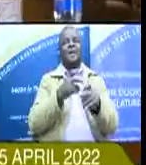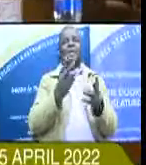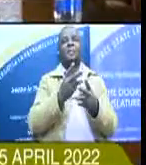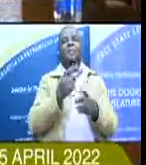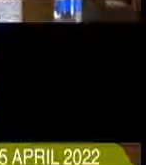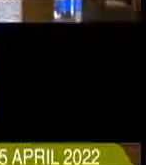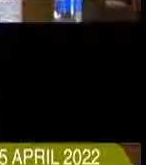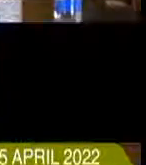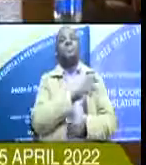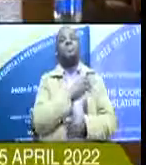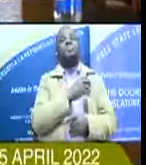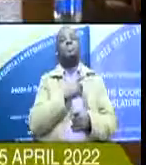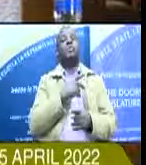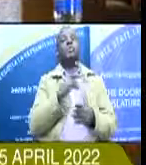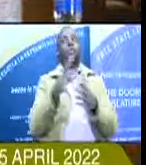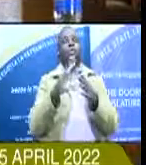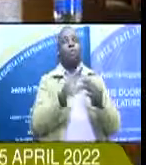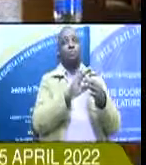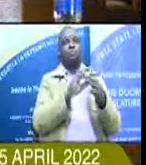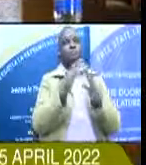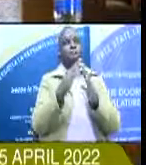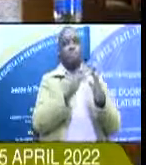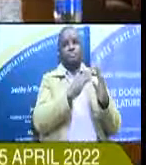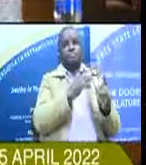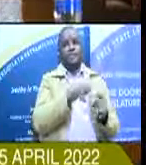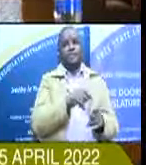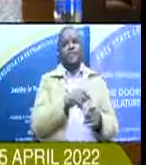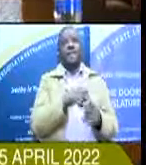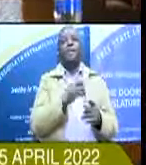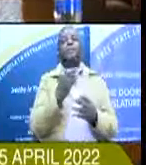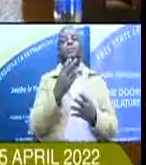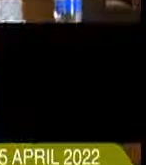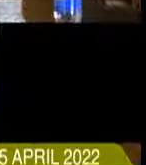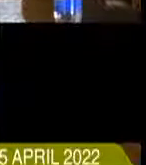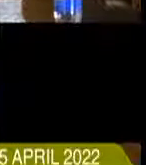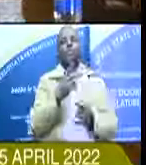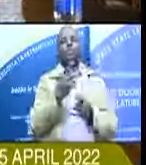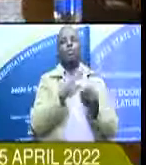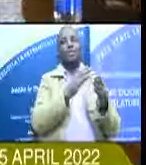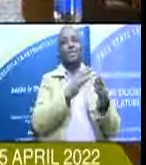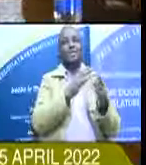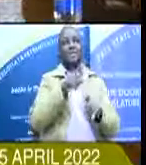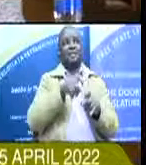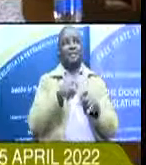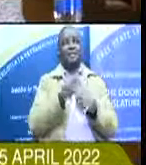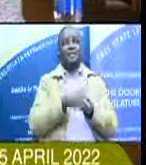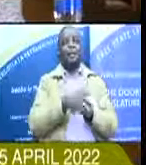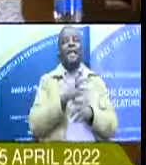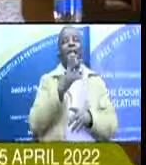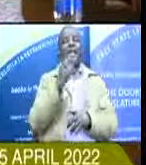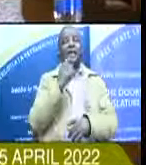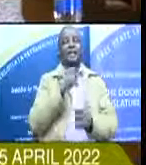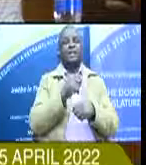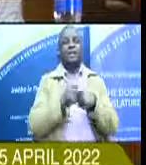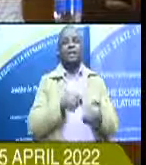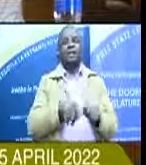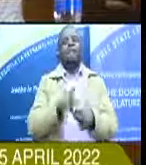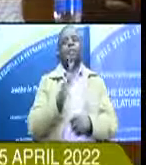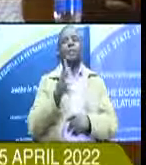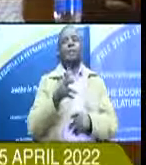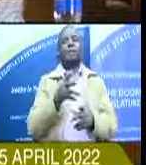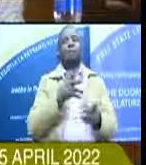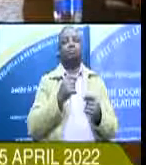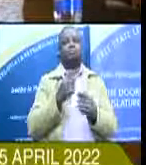facilities and household members of the index case, that will be community screening. In this financial year, we will focus on